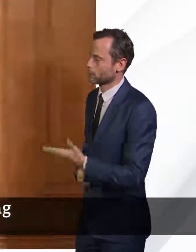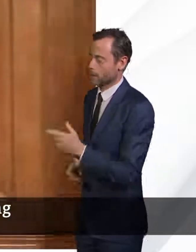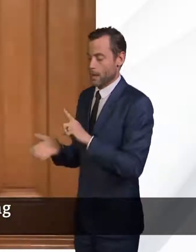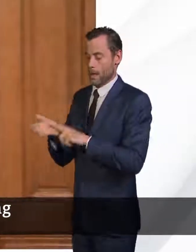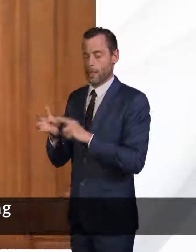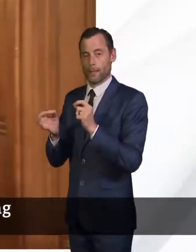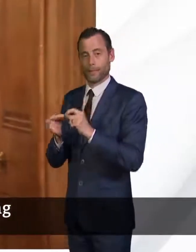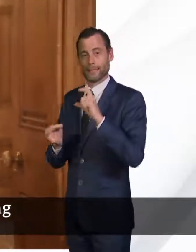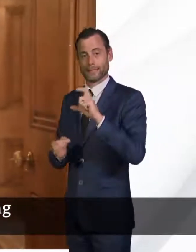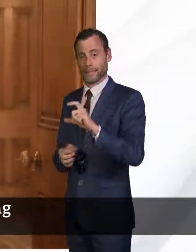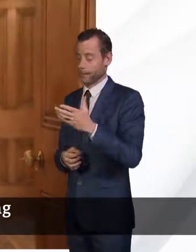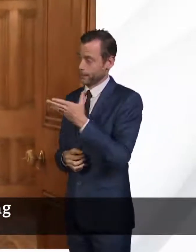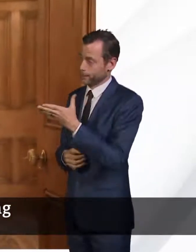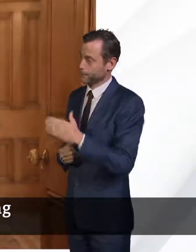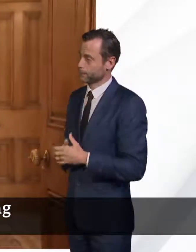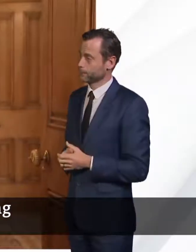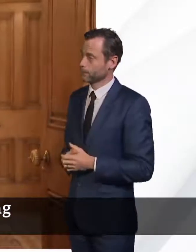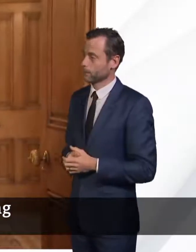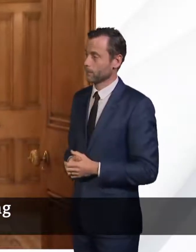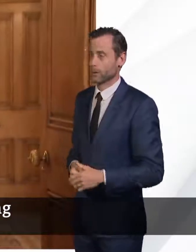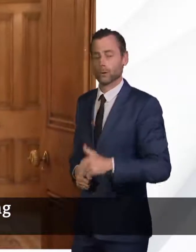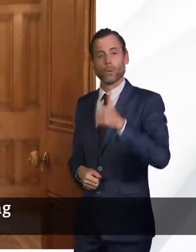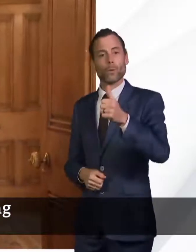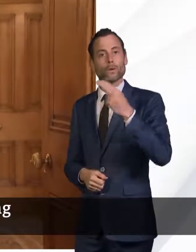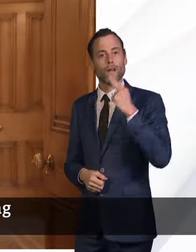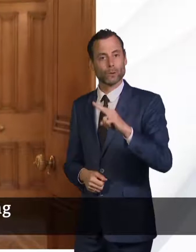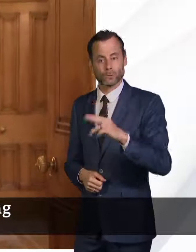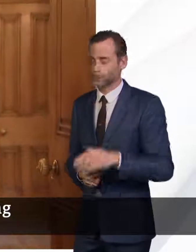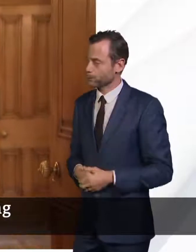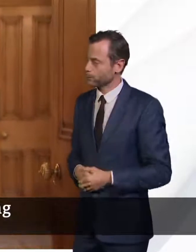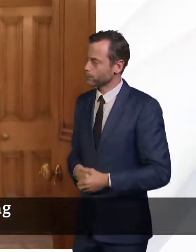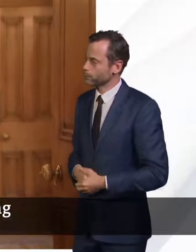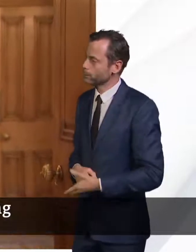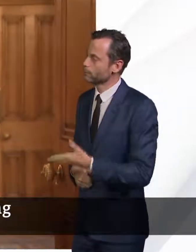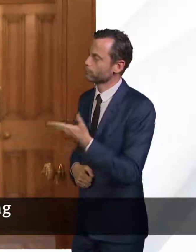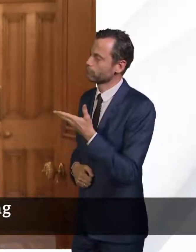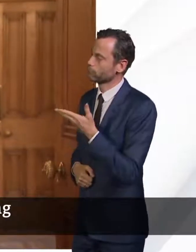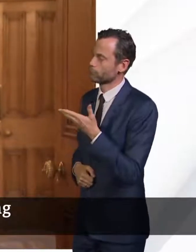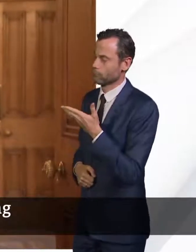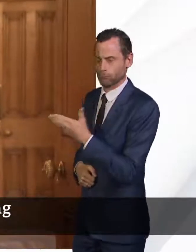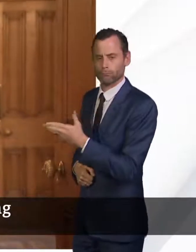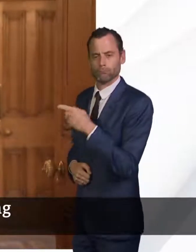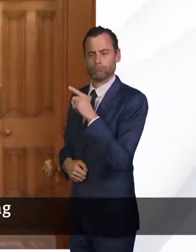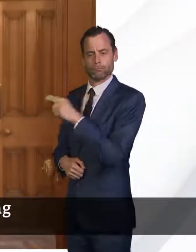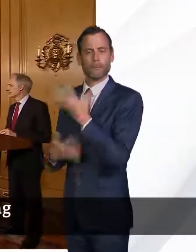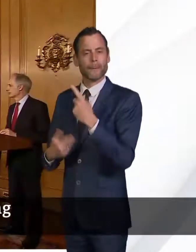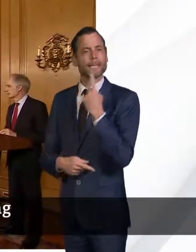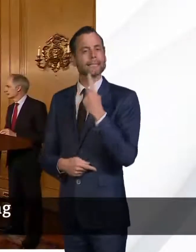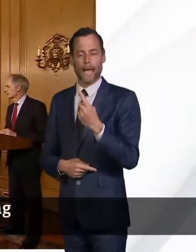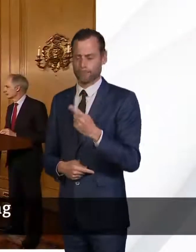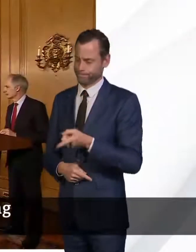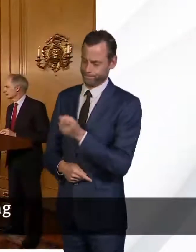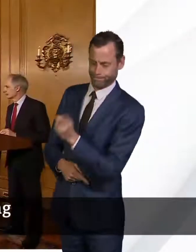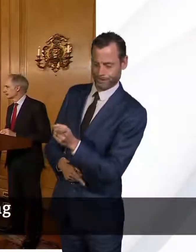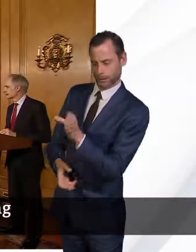LBC. Thank you. Good afternoon to you all. Secretary of State, I know you've said you're following the science on this, but it's been almost a week since